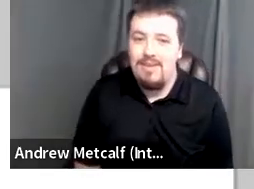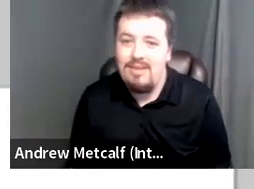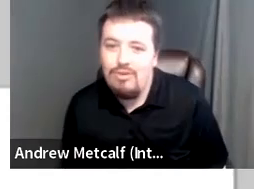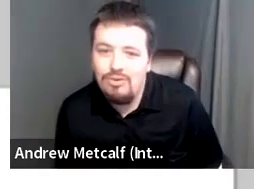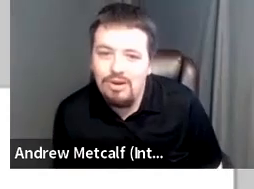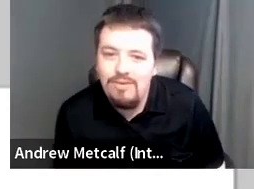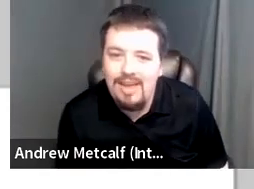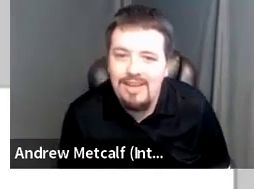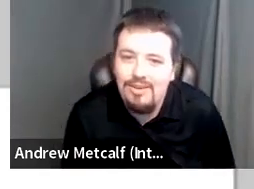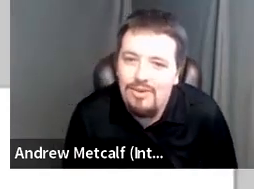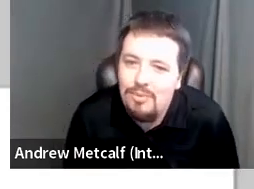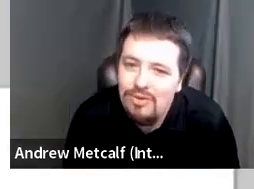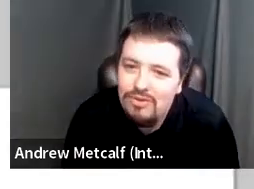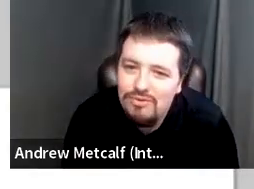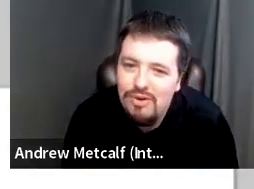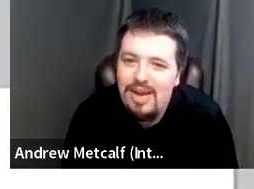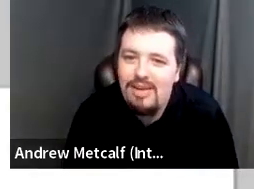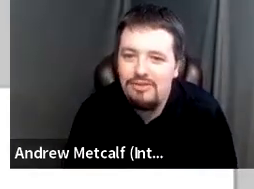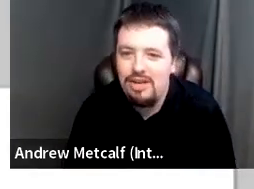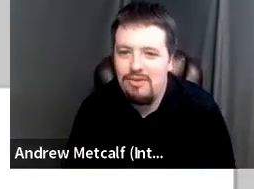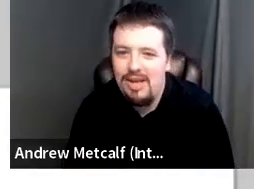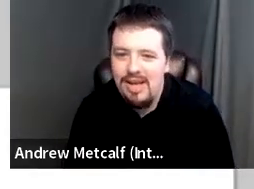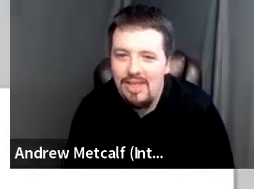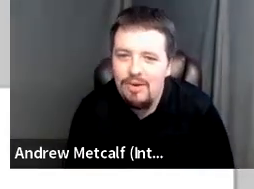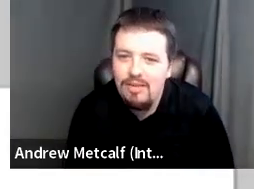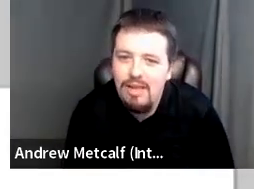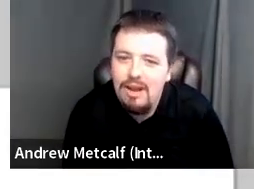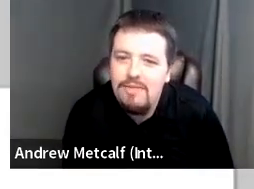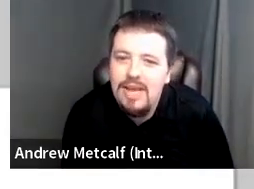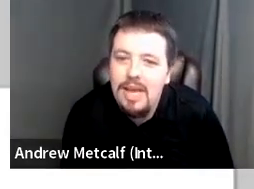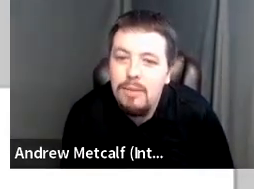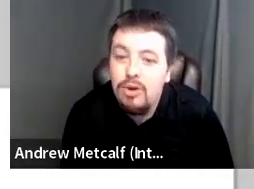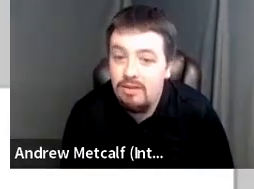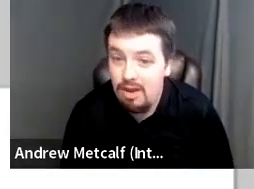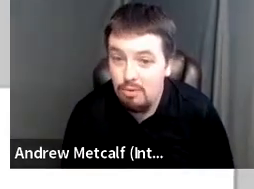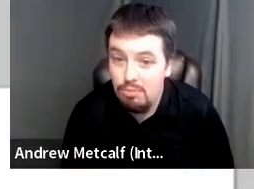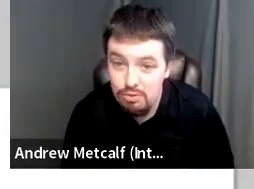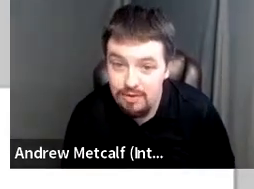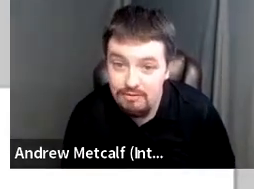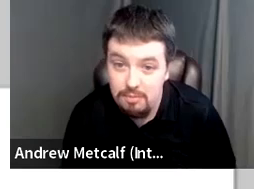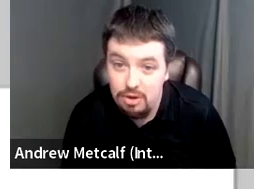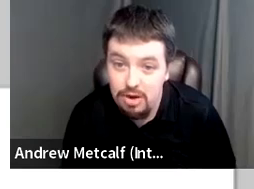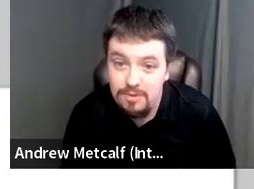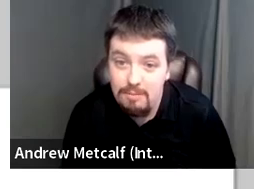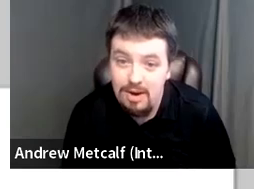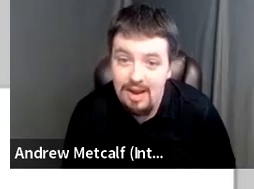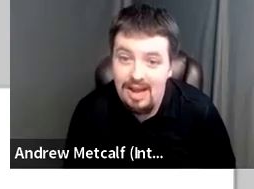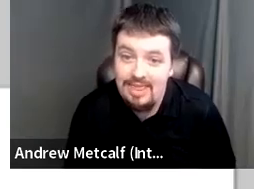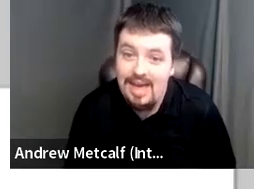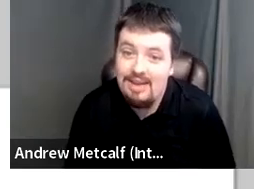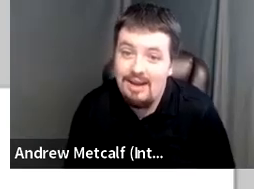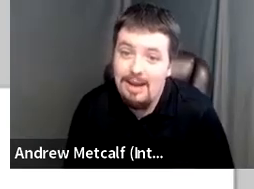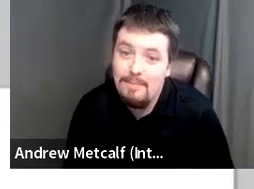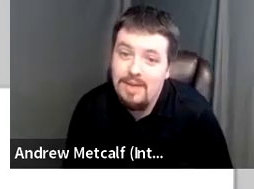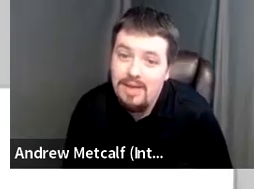nativism, sort of like it was strange and different. And there was a lot of immigrants that were moving from Europe to America